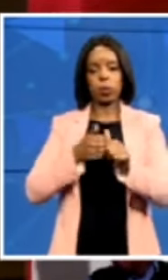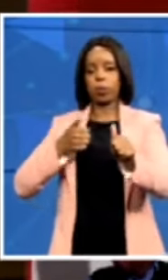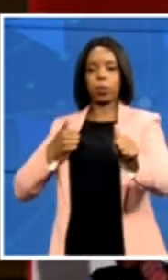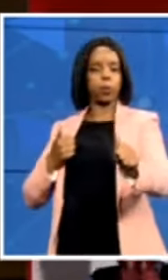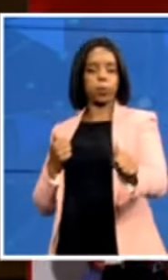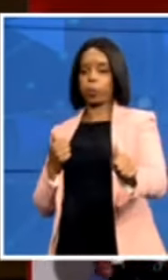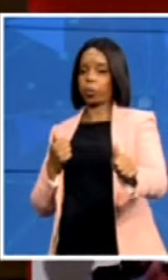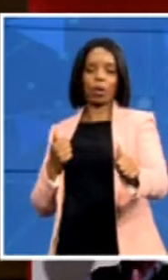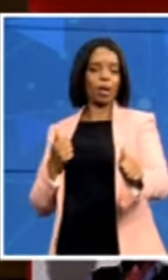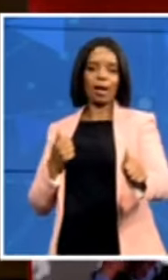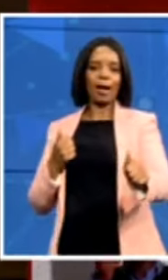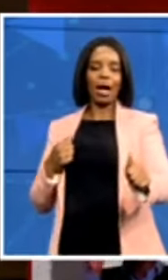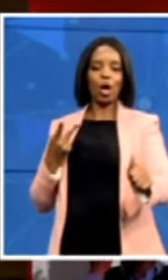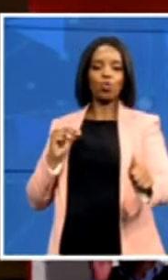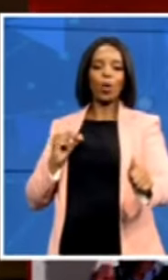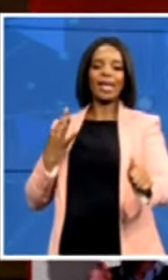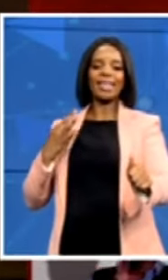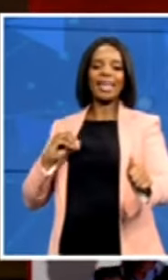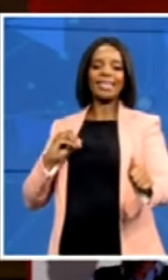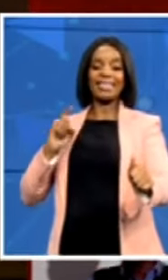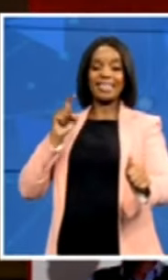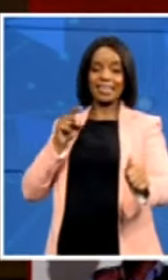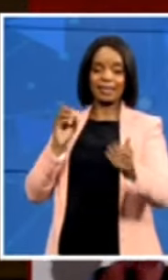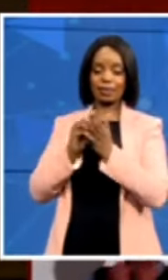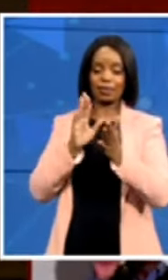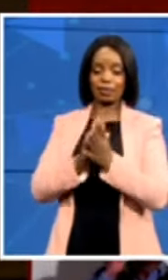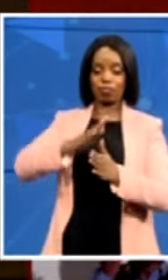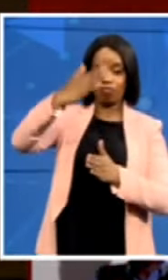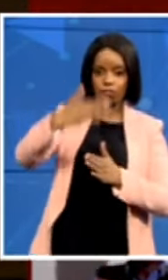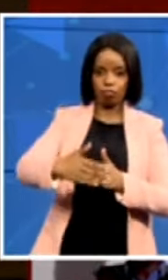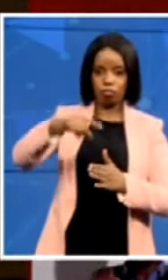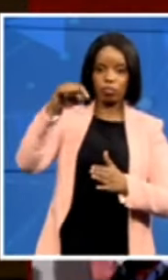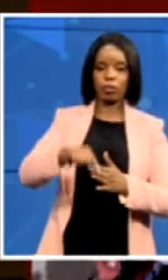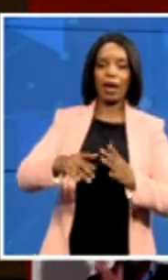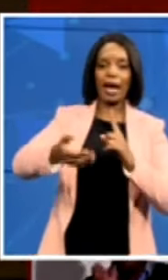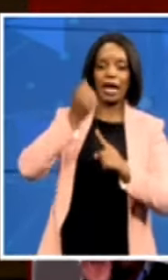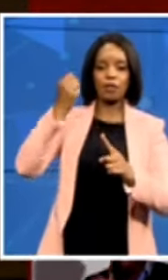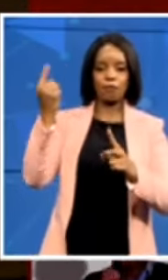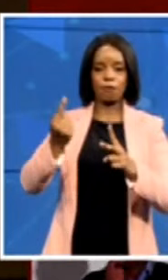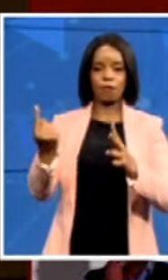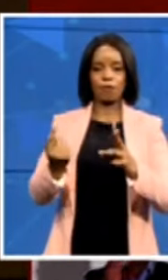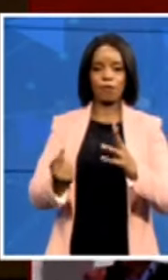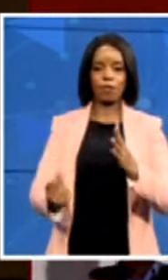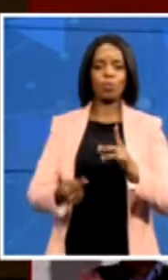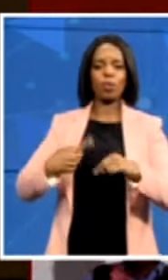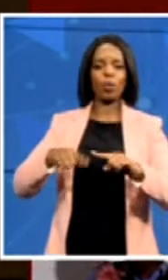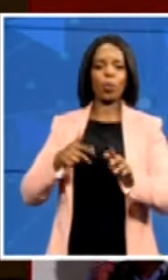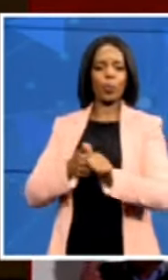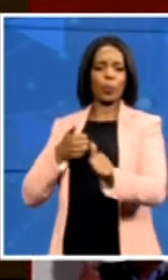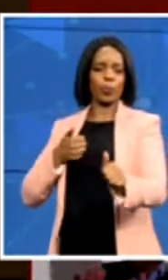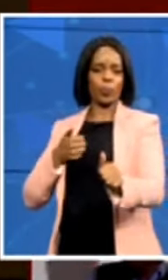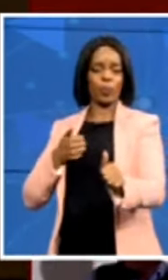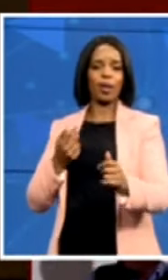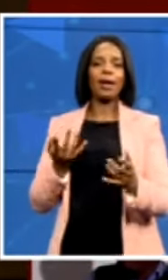deadline that we've set for this Bible. Now, I just want to know your comment on it, Minister. Are there any plans or any